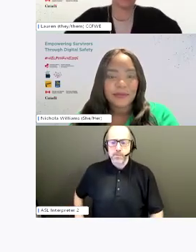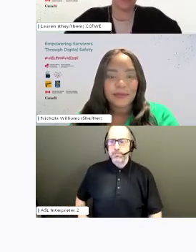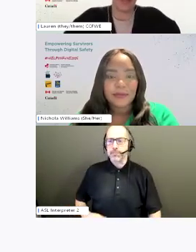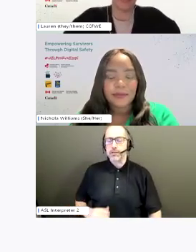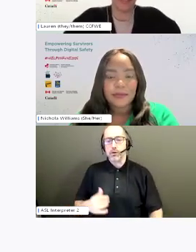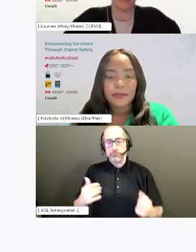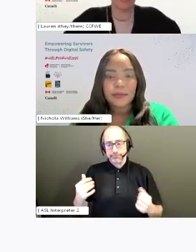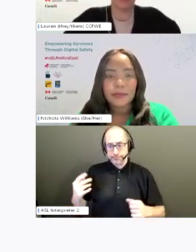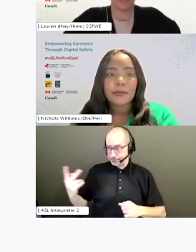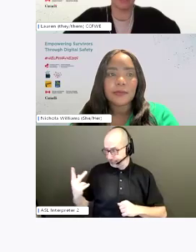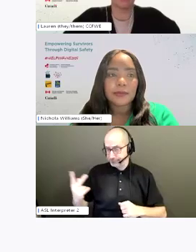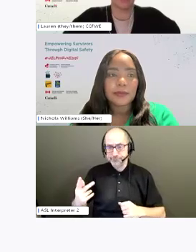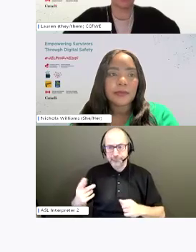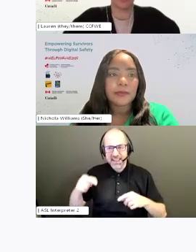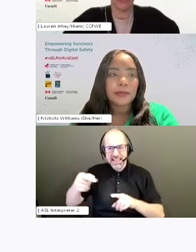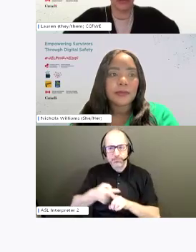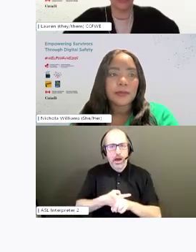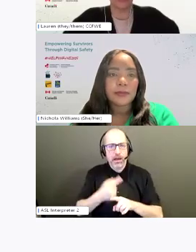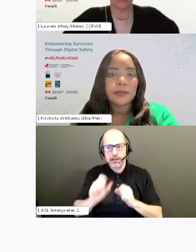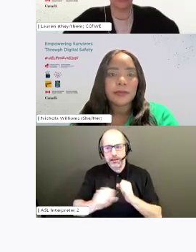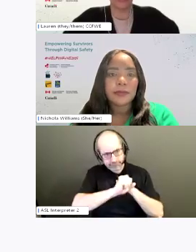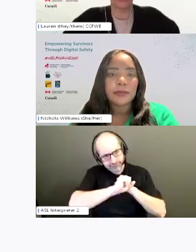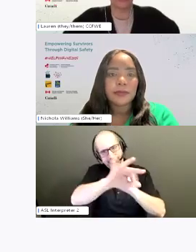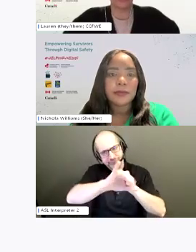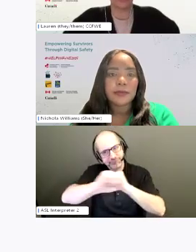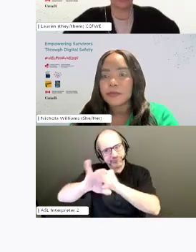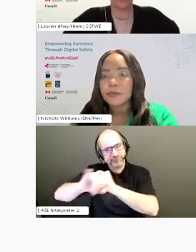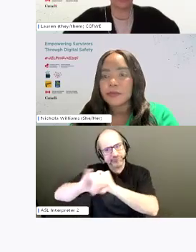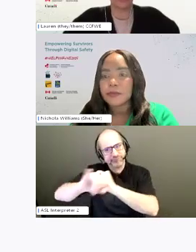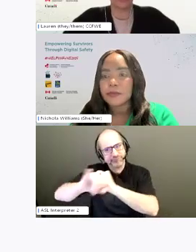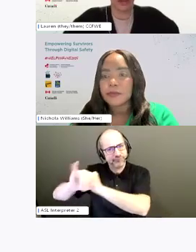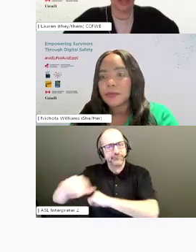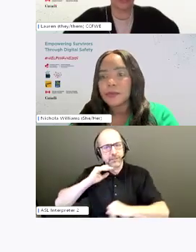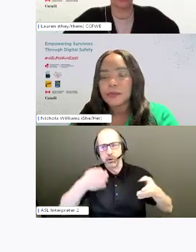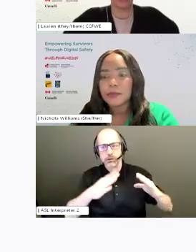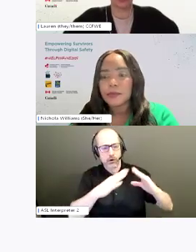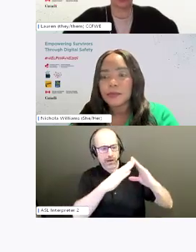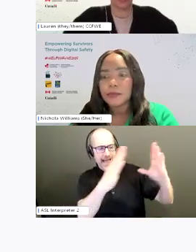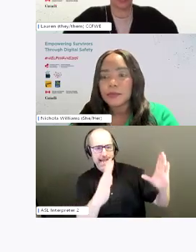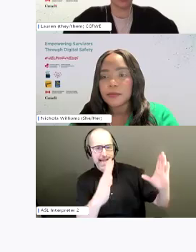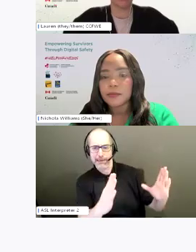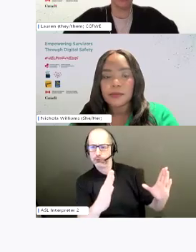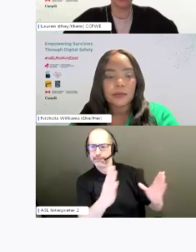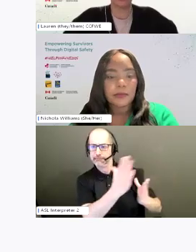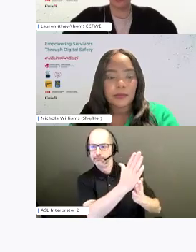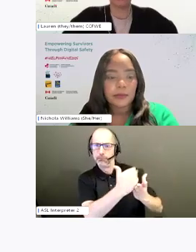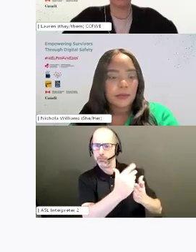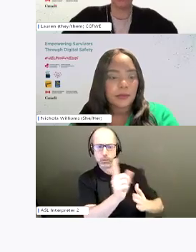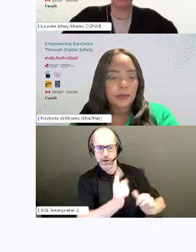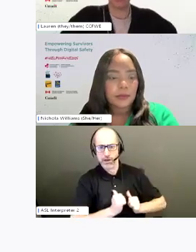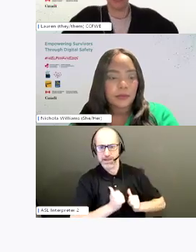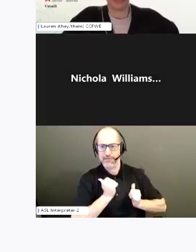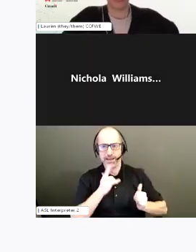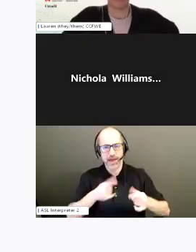we're doing a campaign this month, and our focus is around housing and the intersections with economic abuse. So, I'm going to